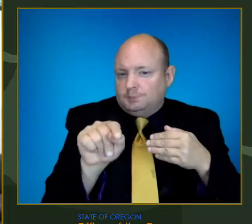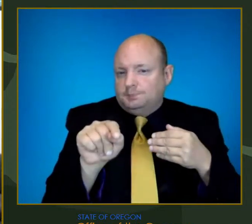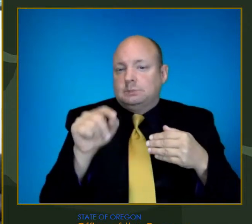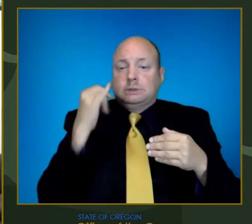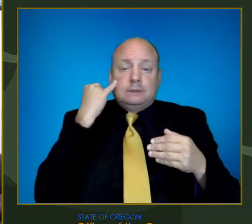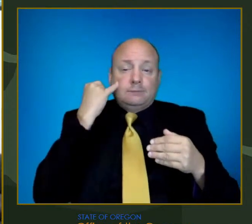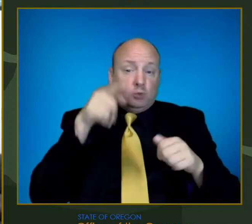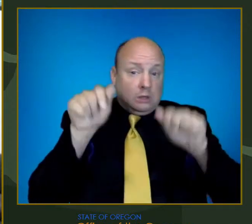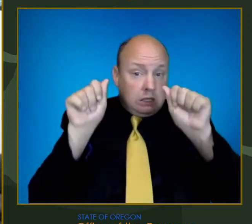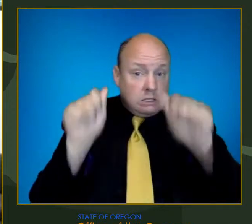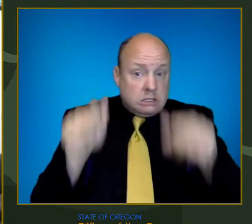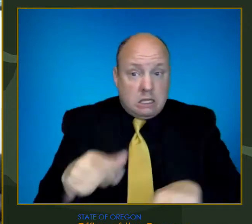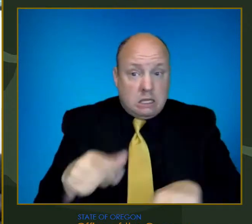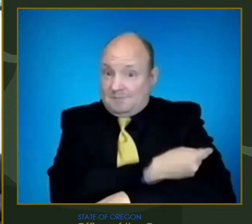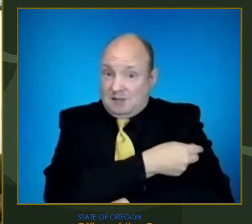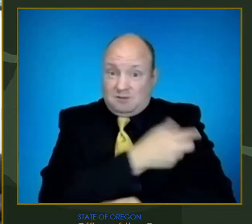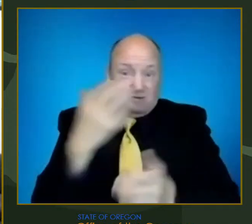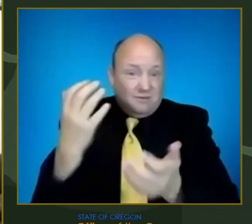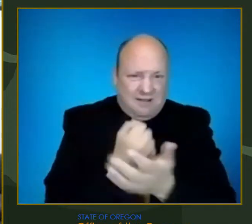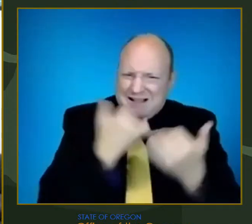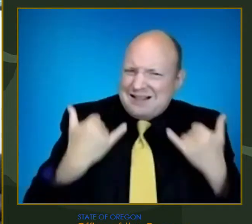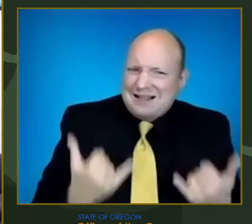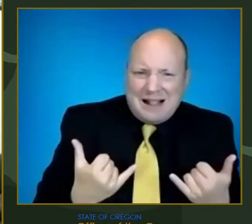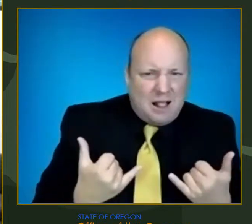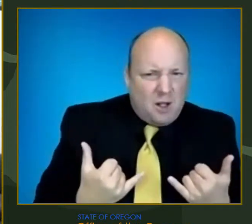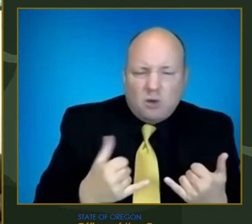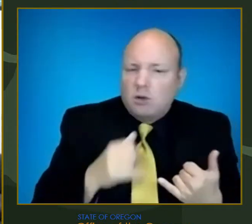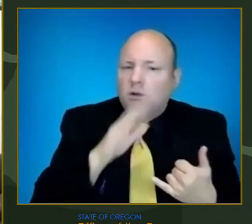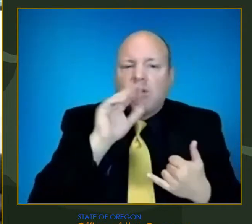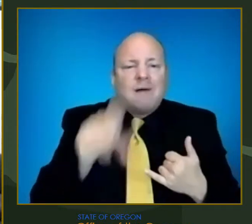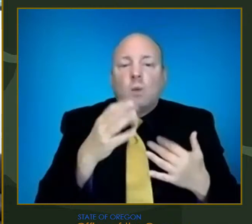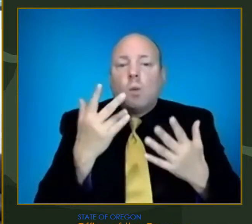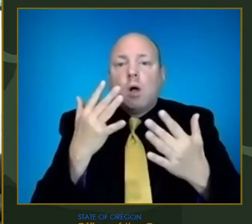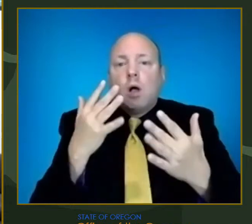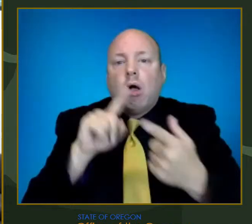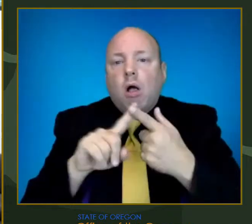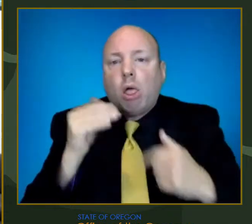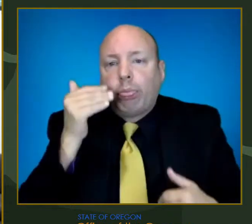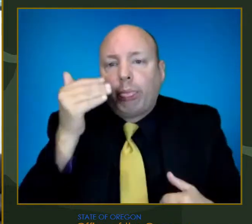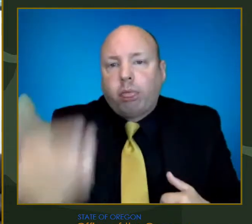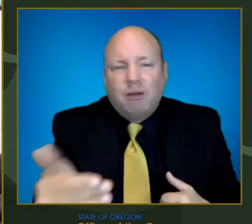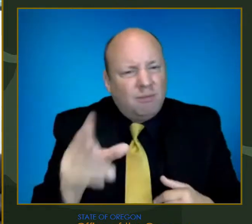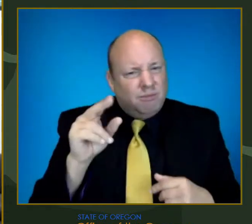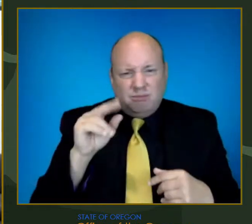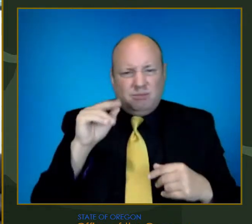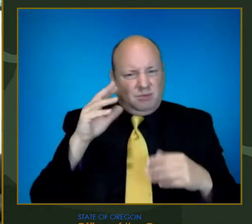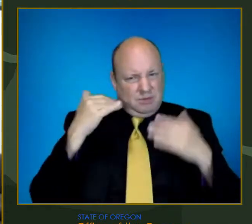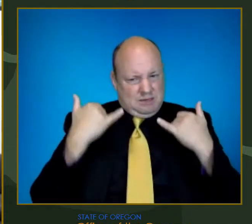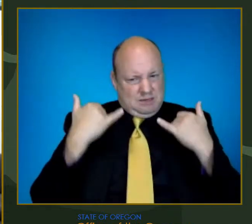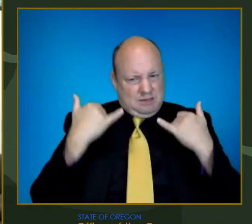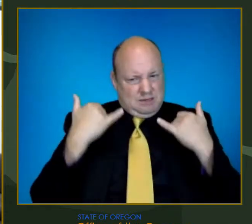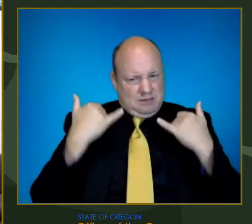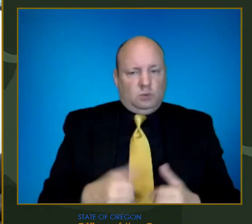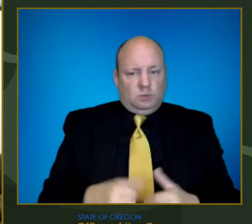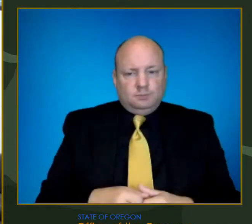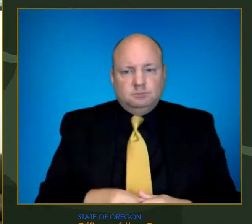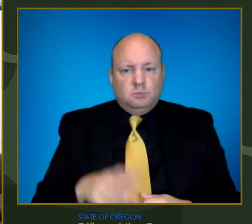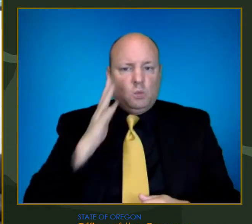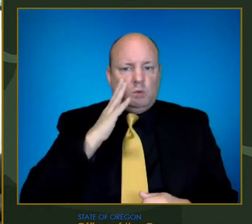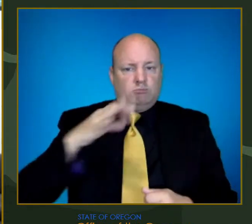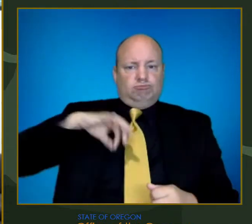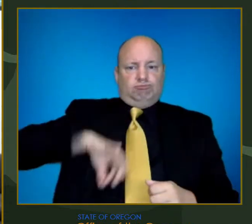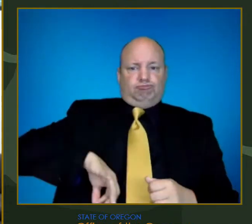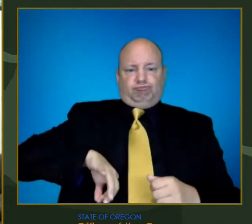it now and not wait until October. There's no benefit to waiting that long. And in fact, there's a lot of benefit to getting vaccinated as